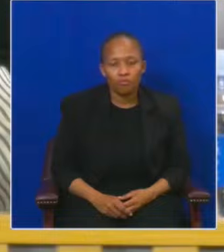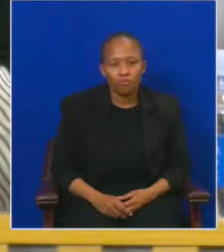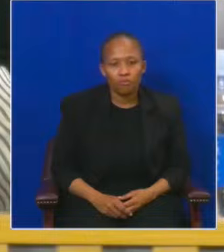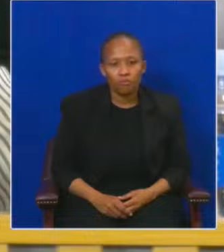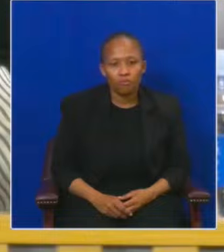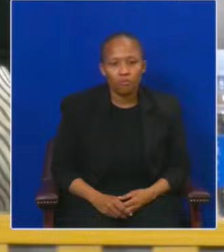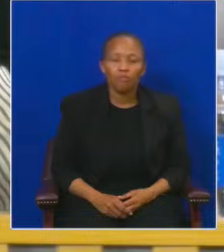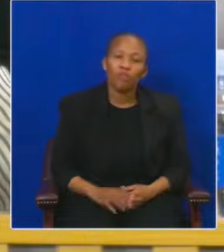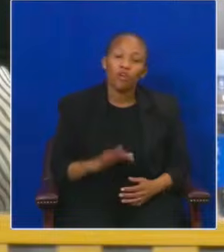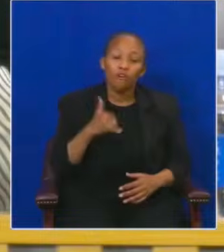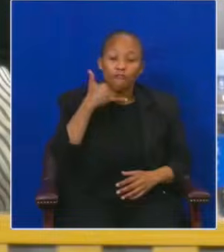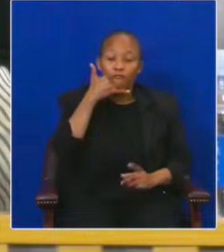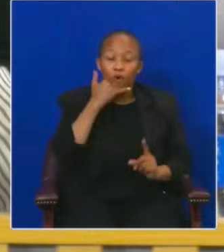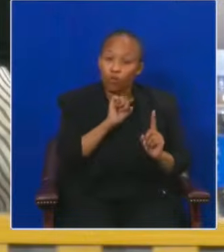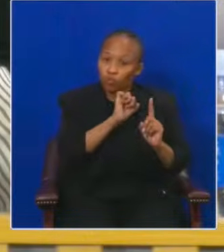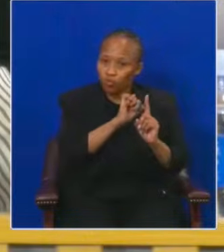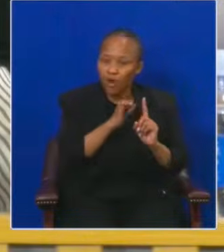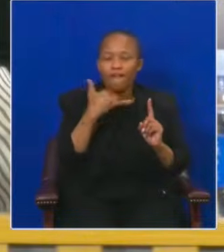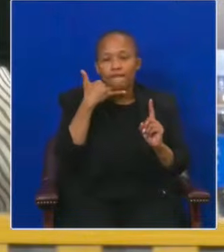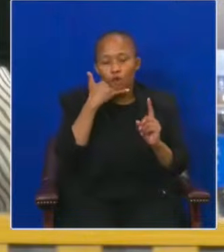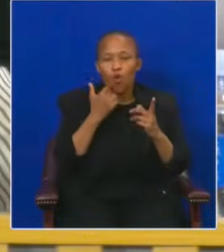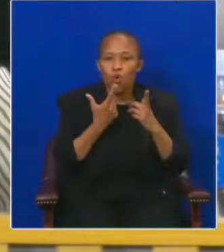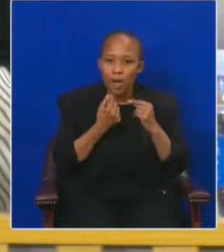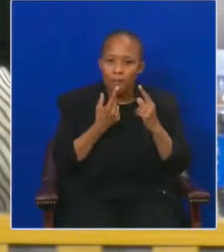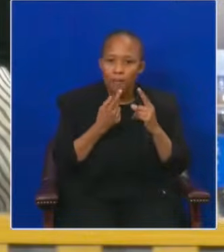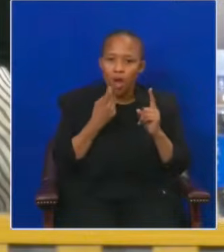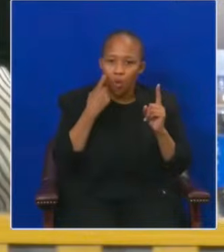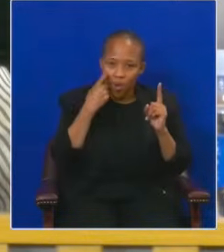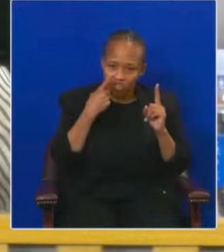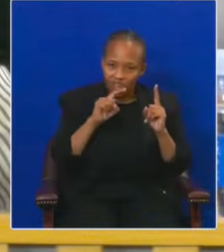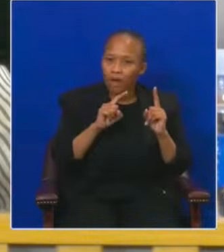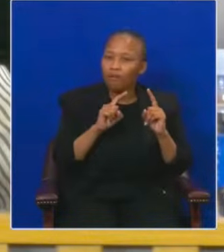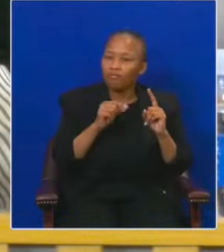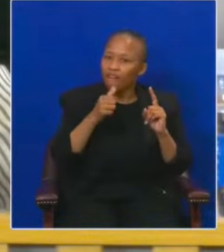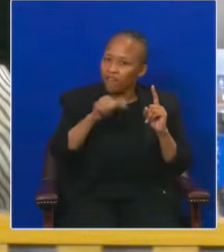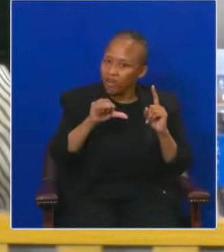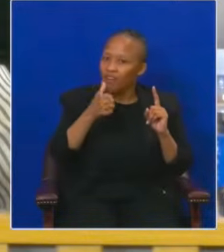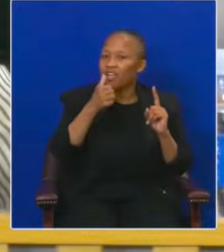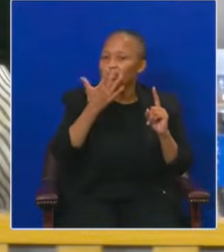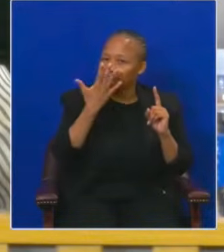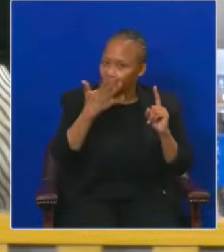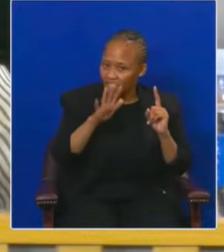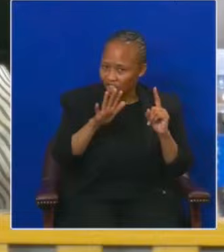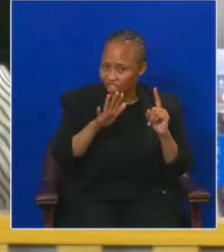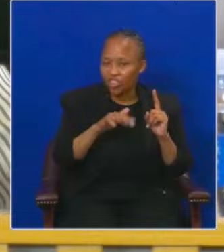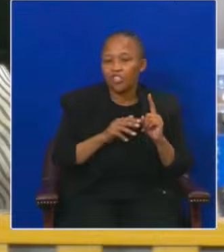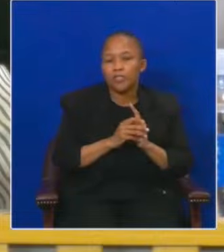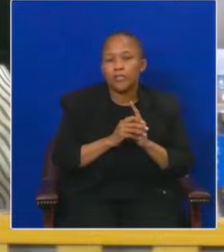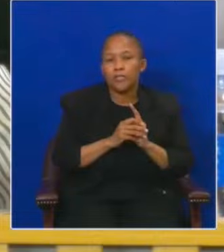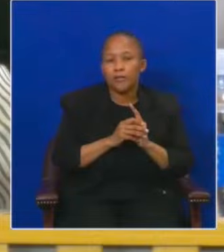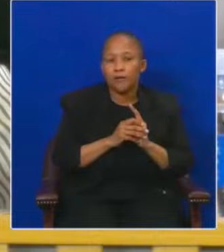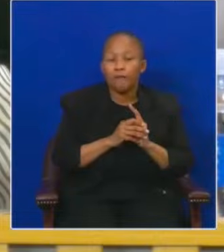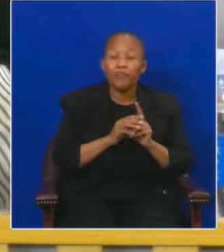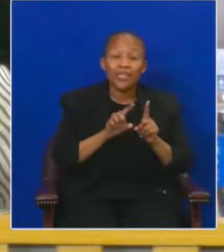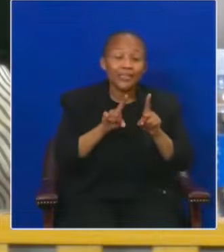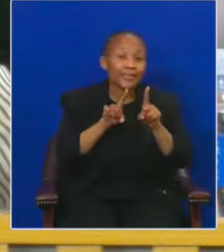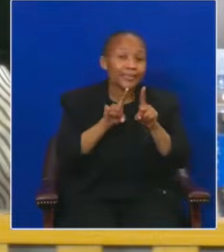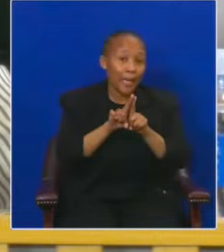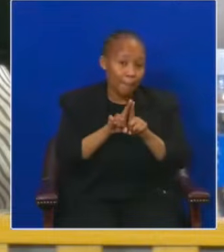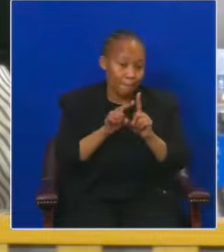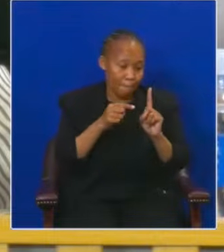and also he also showed us an ABSA account number that belonged